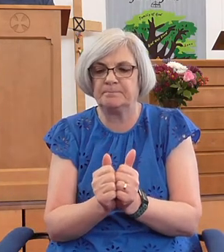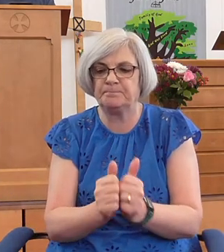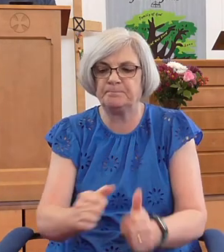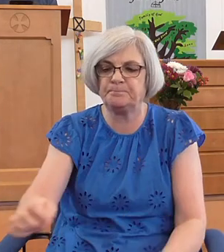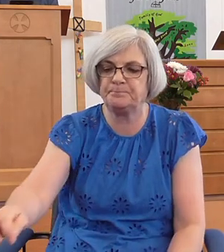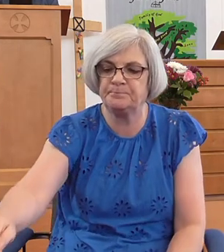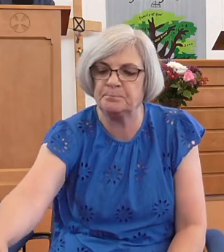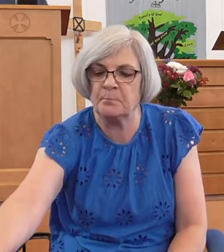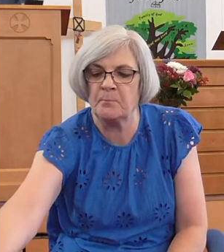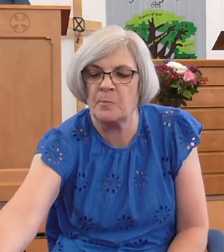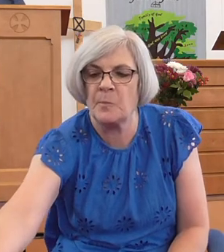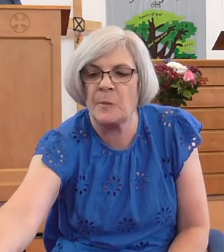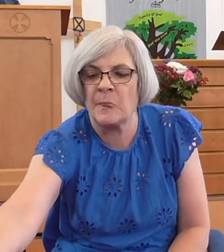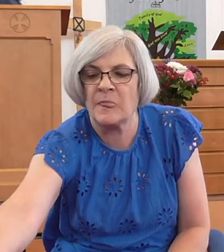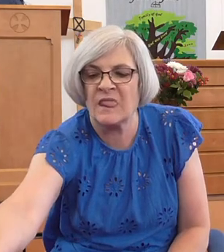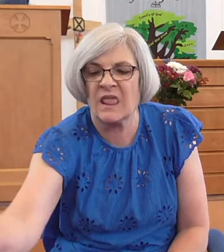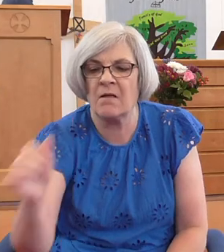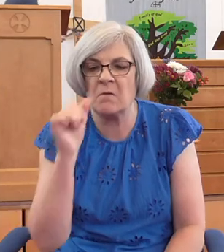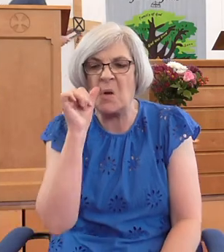Amen.